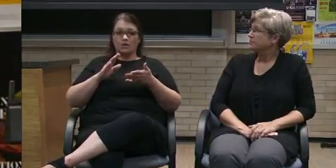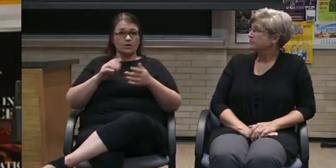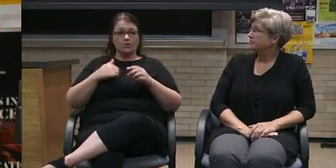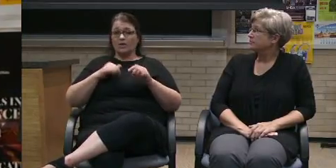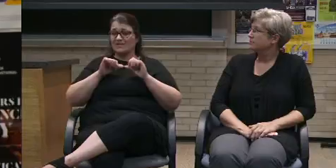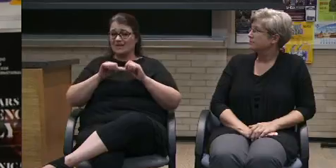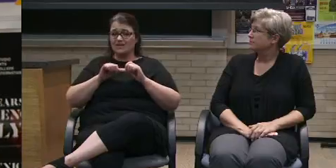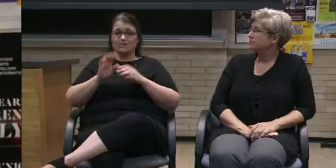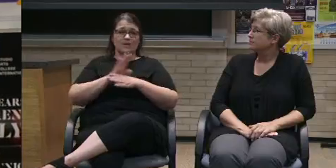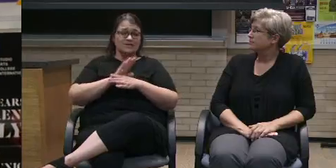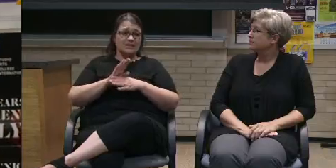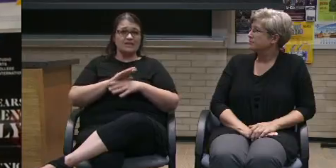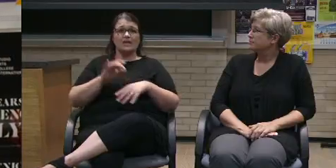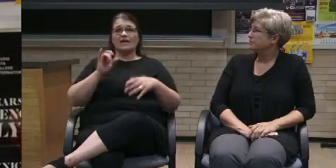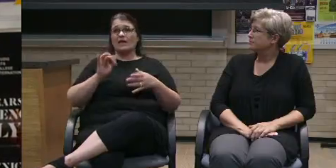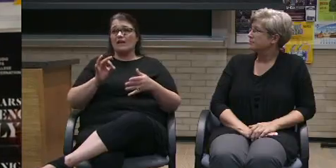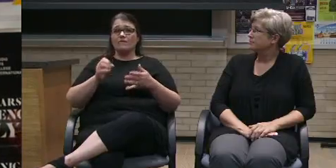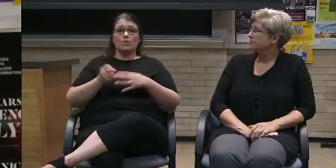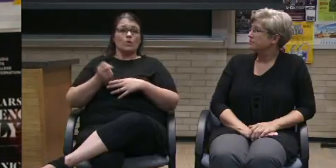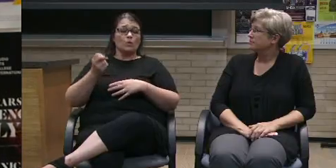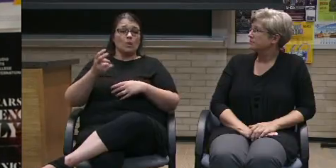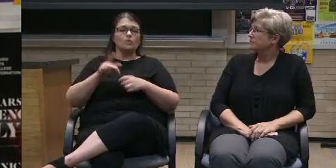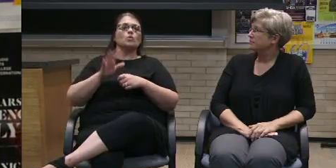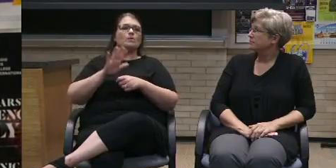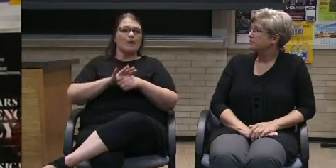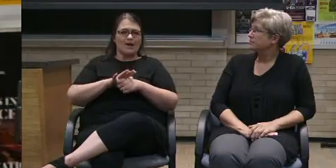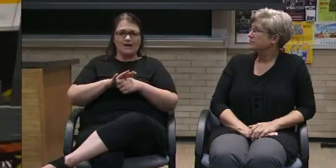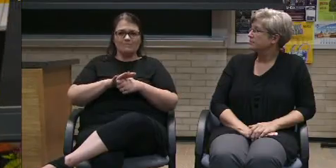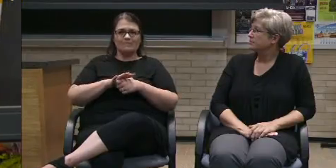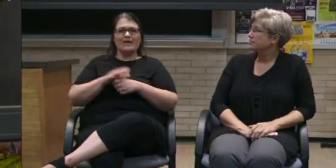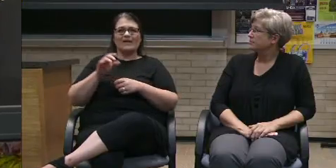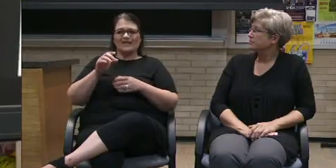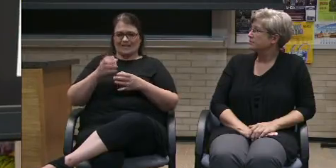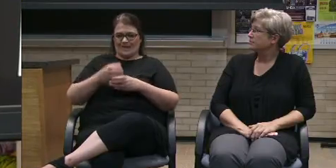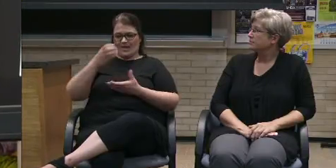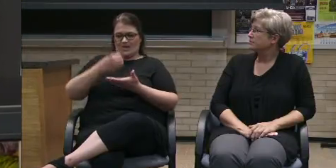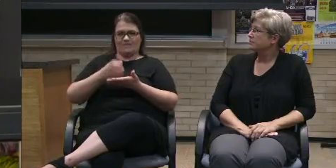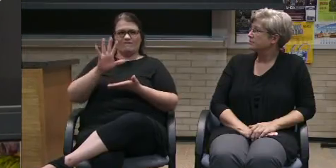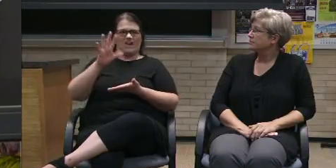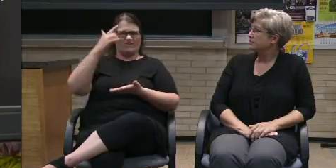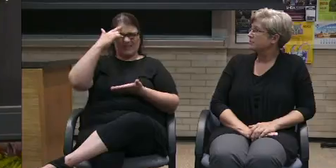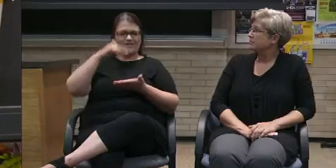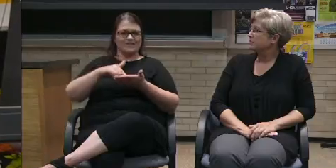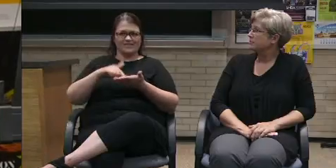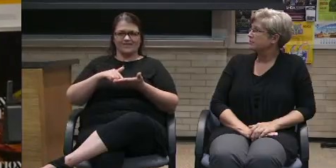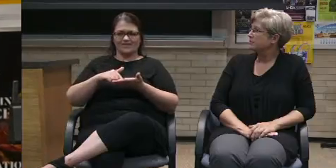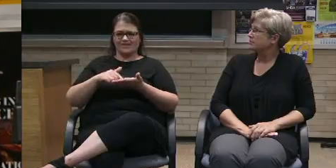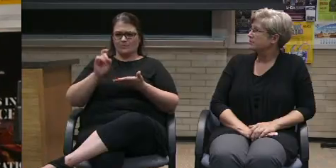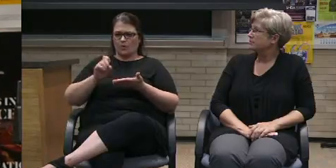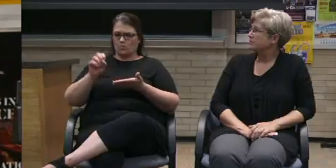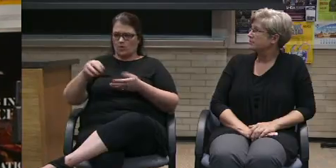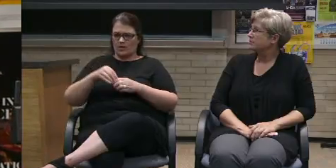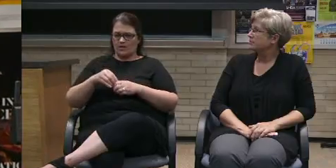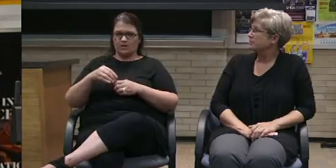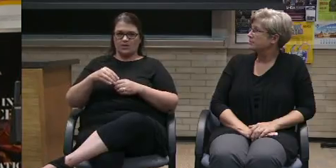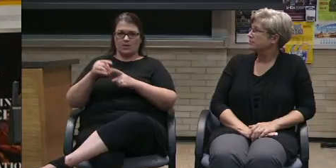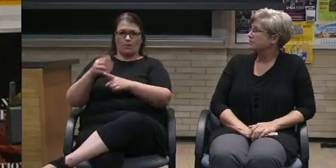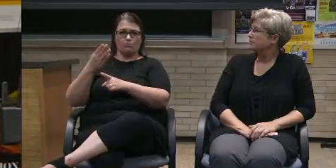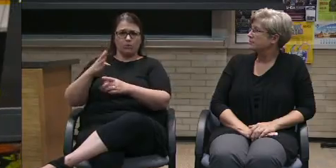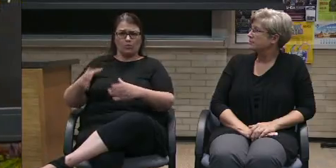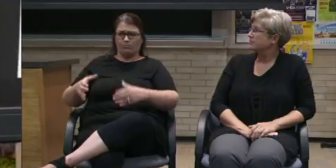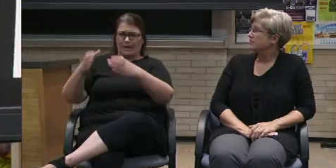$5 deposits on SUNY Canton, everyone is hoping you're going to not put it in the blue bin that goes to, I don't know where it goes. You're going to put it in the Habitat for